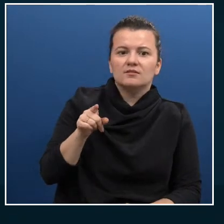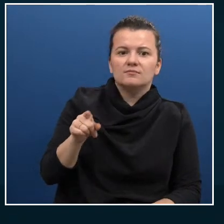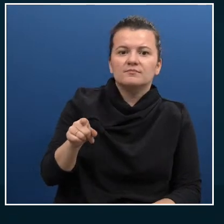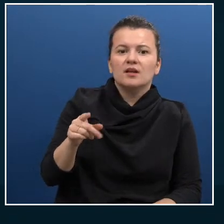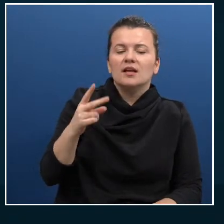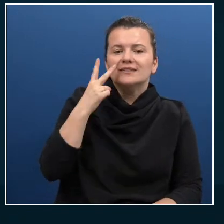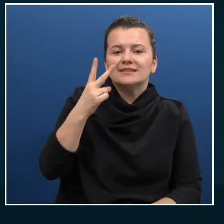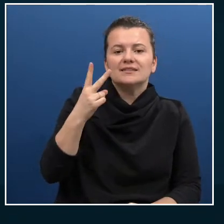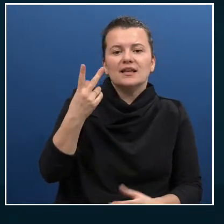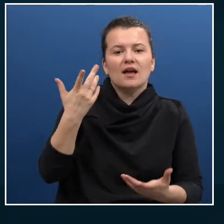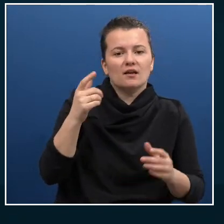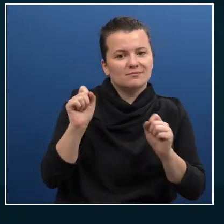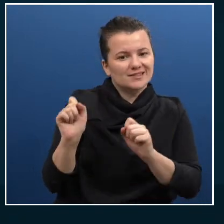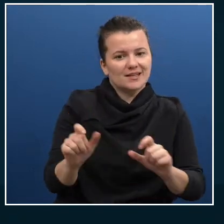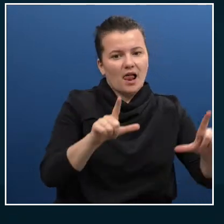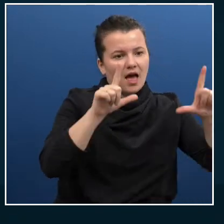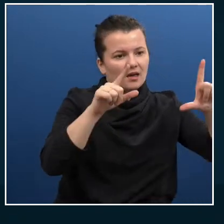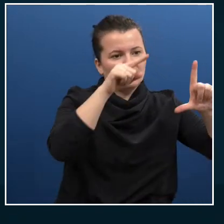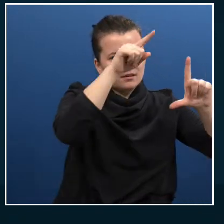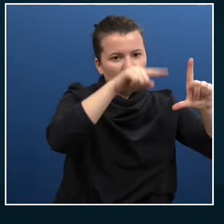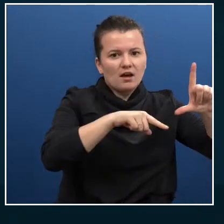references.